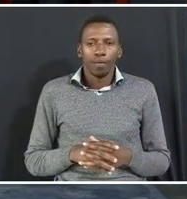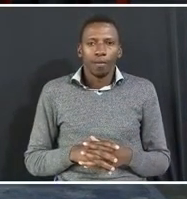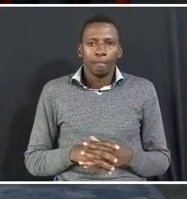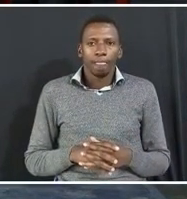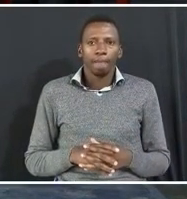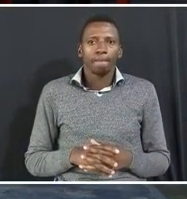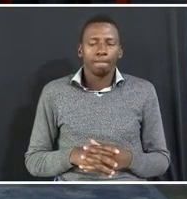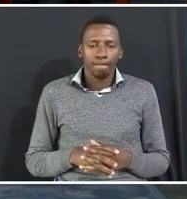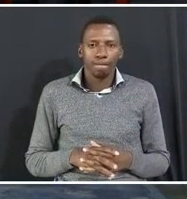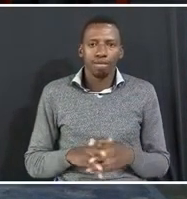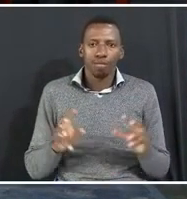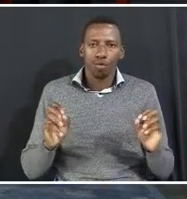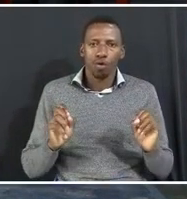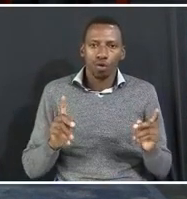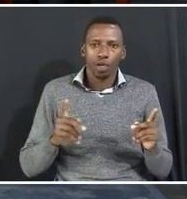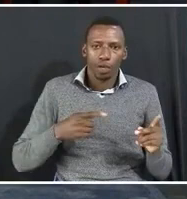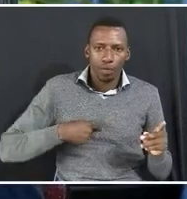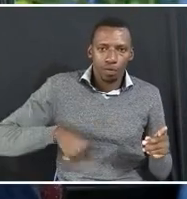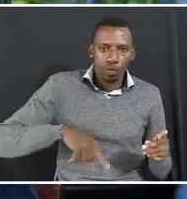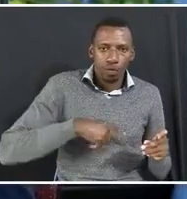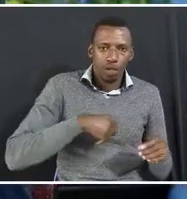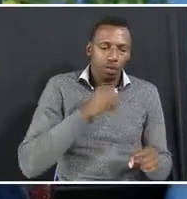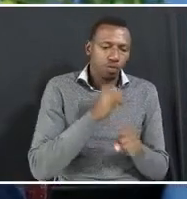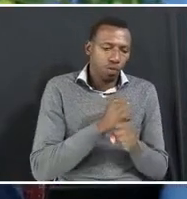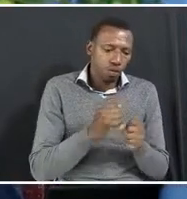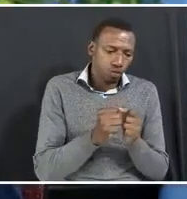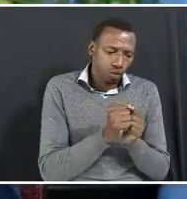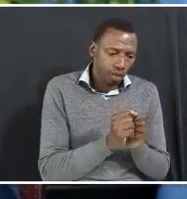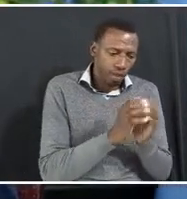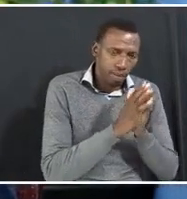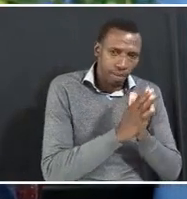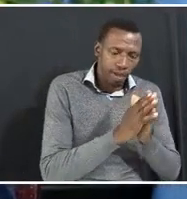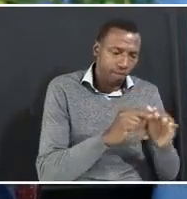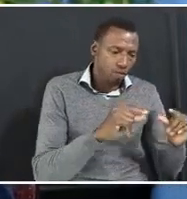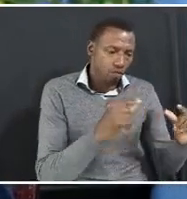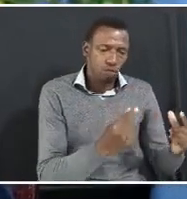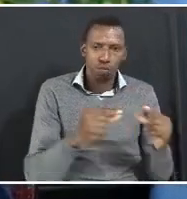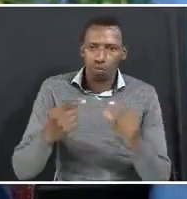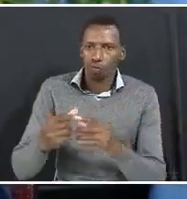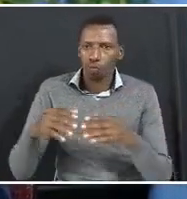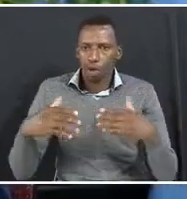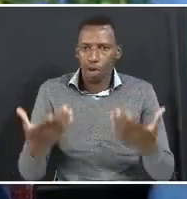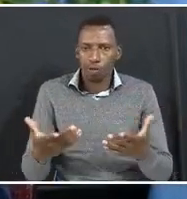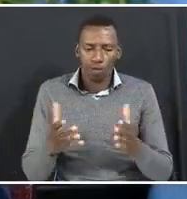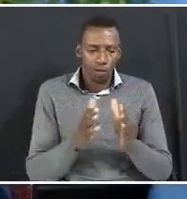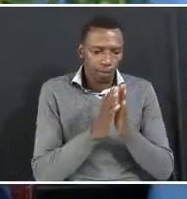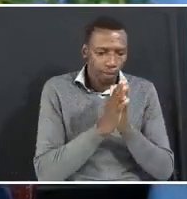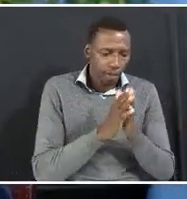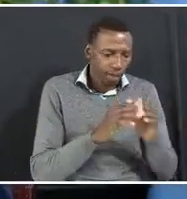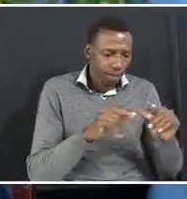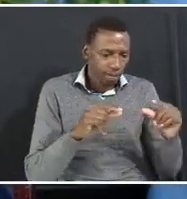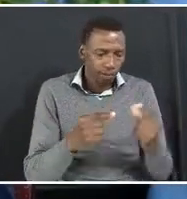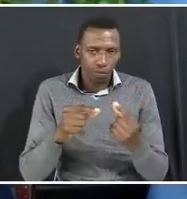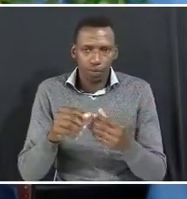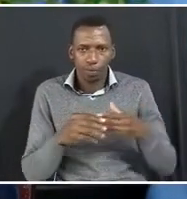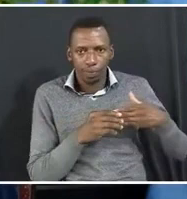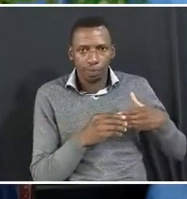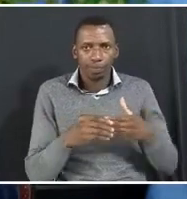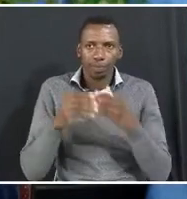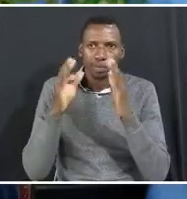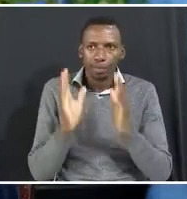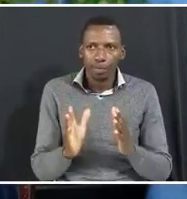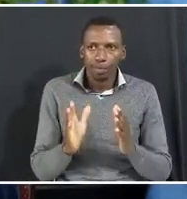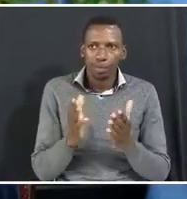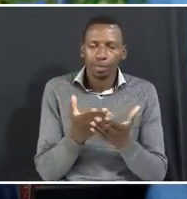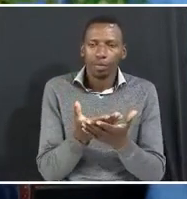we work together with the prayer cell in the sense that the prayer cell leaders are our, we can